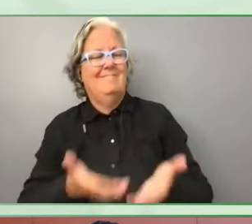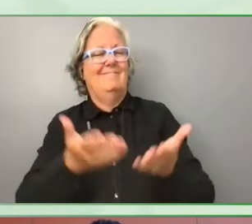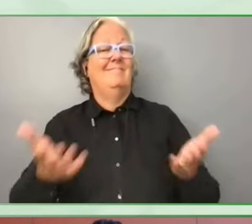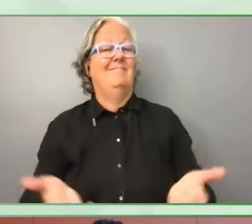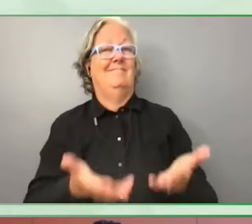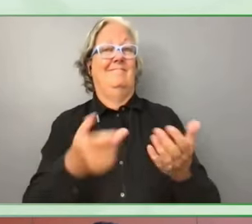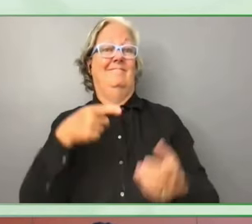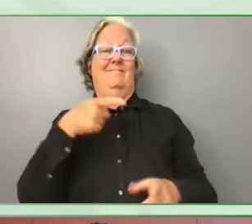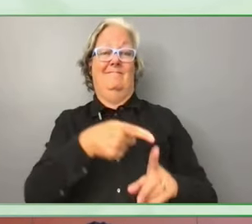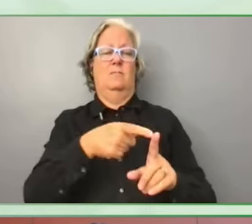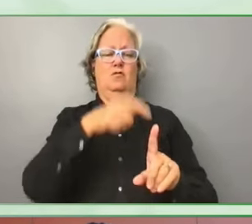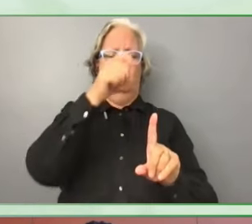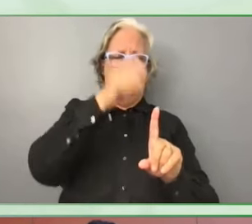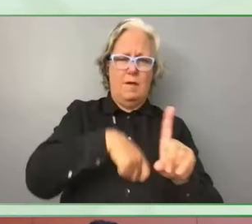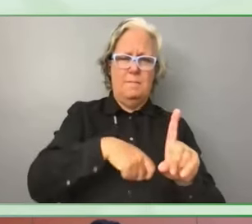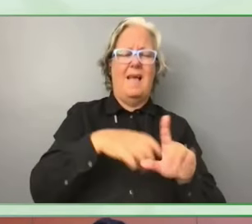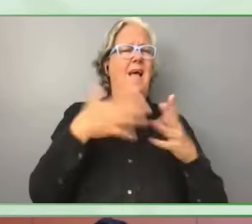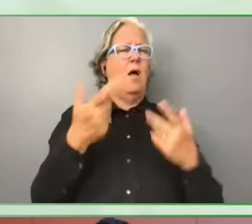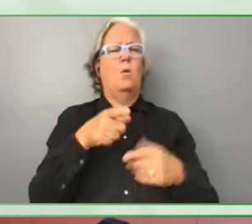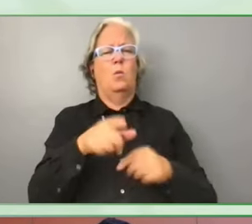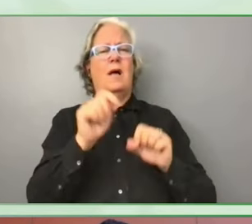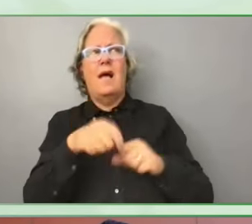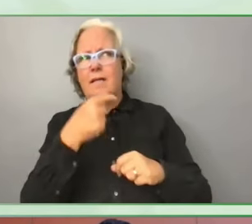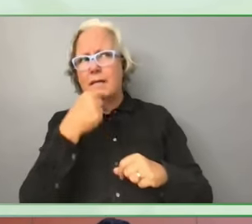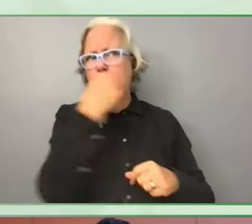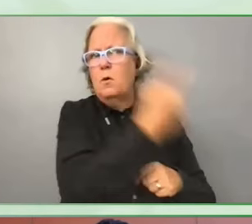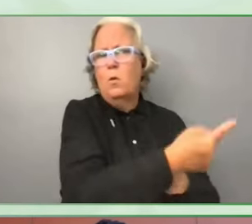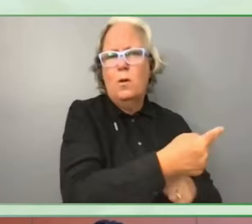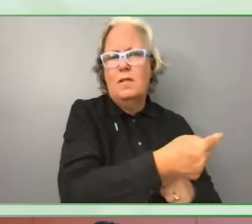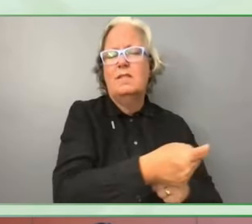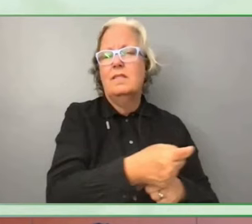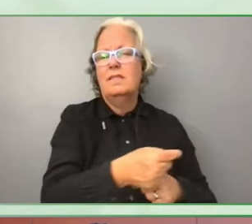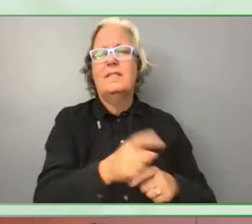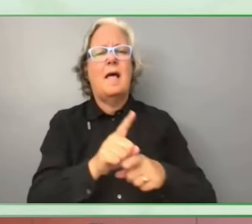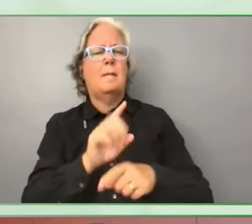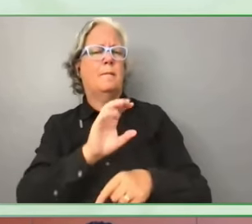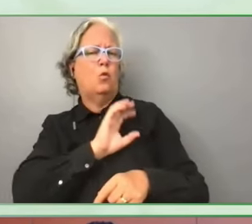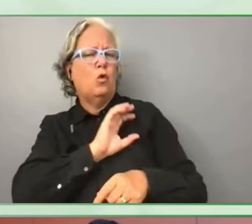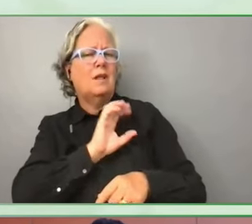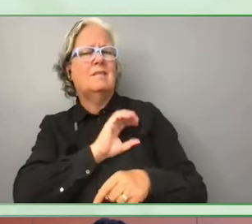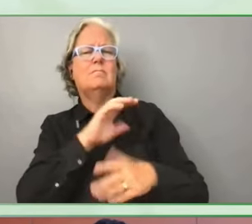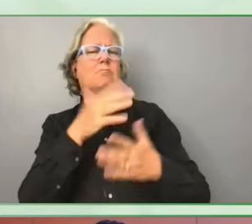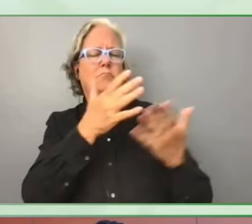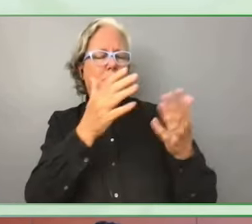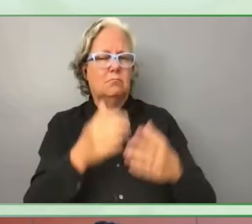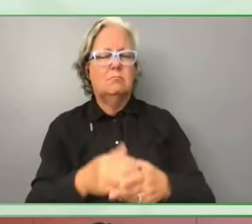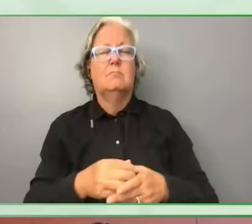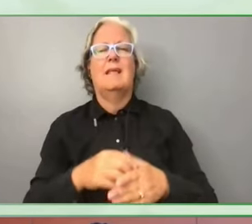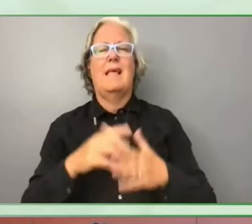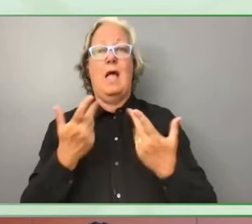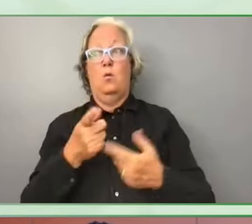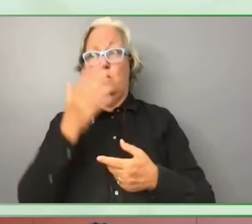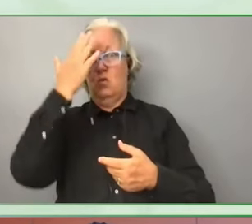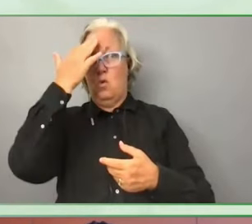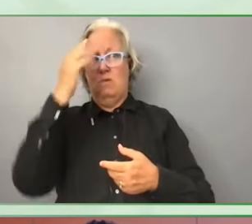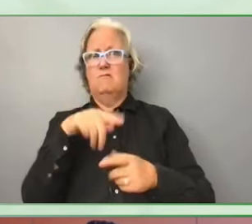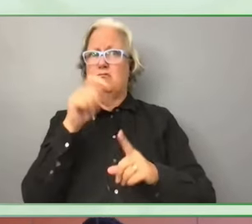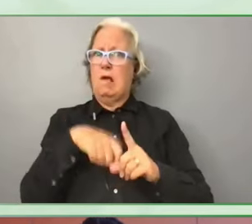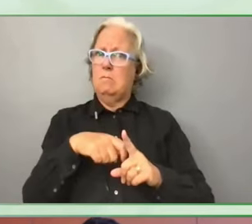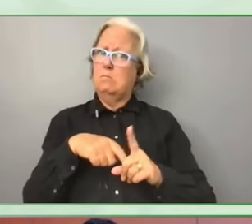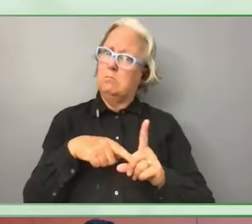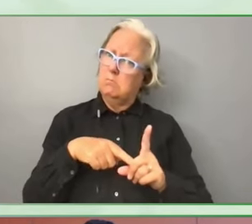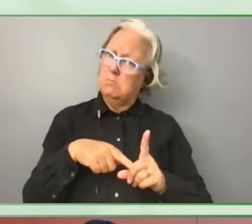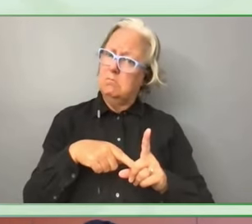can be reported, how possible perpetrators can be identified, and what should be done in order to avoid their